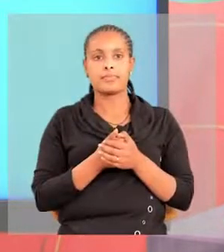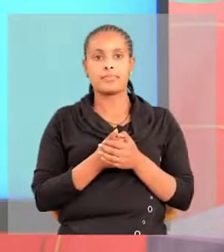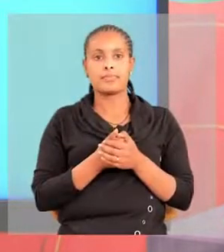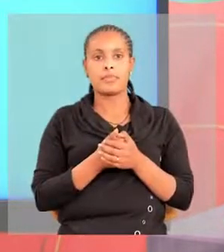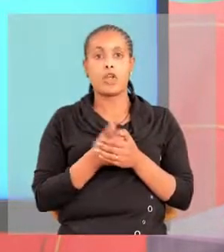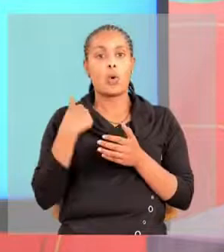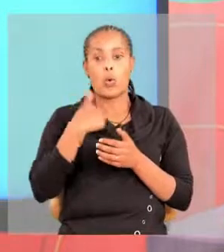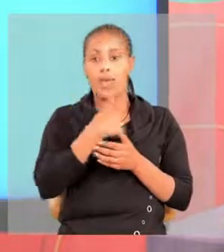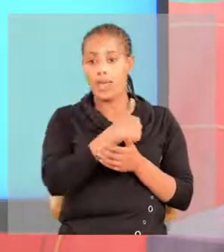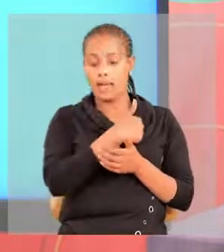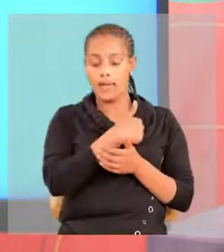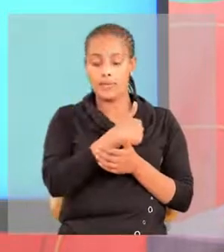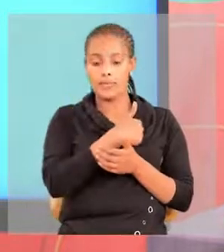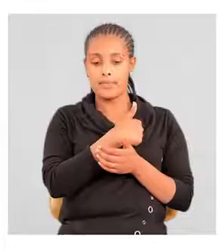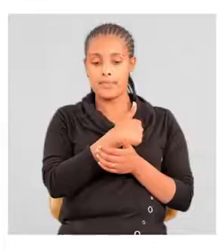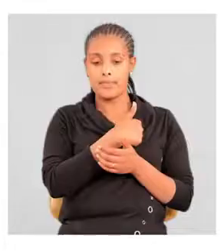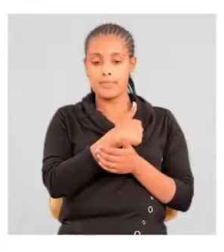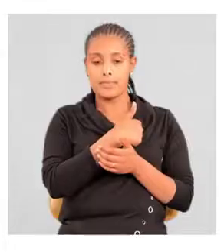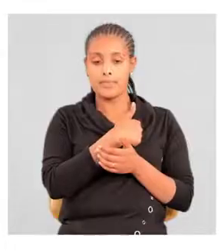We